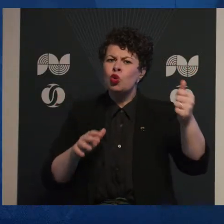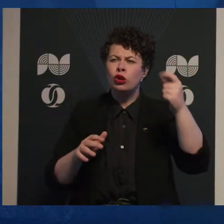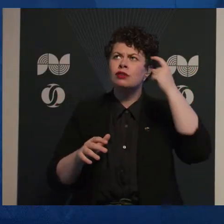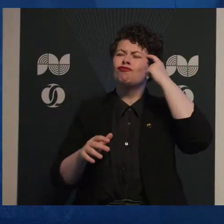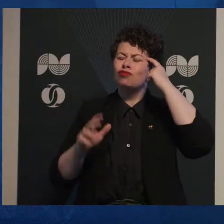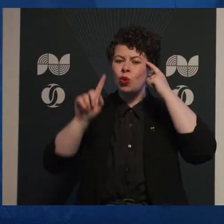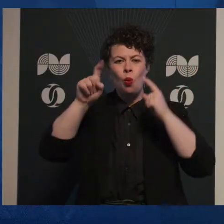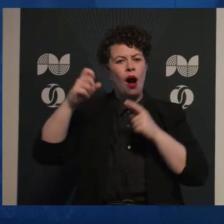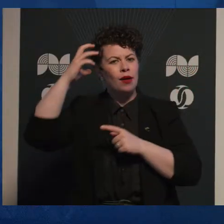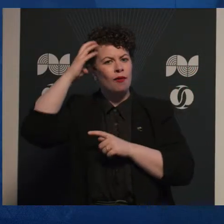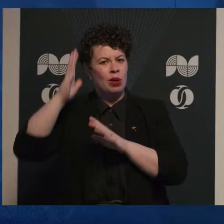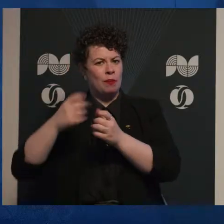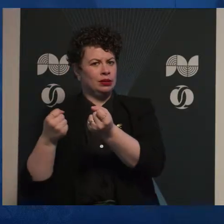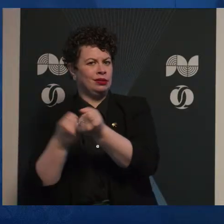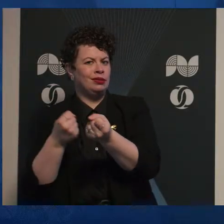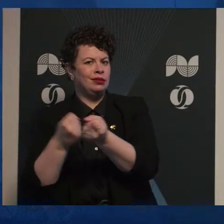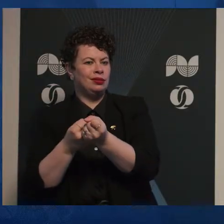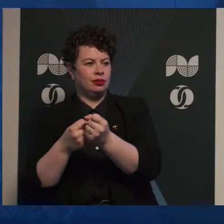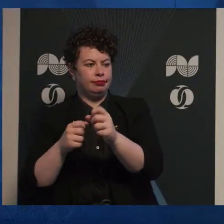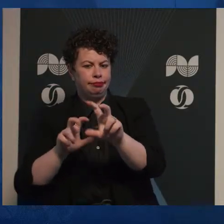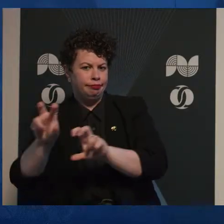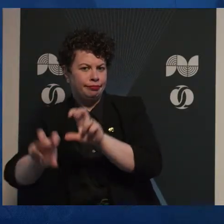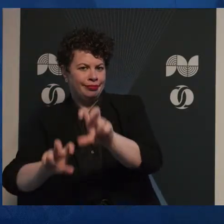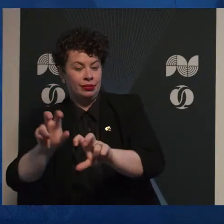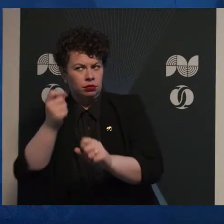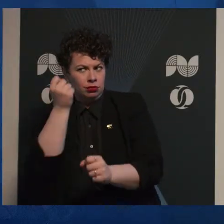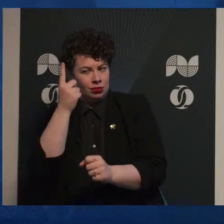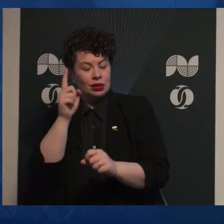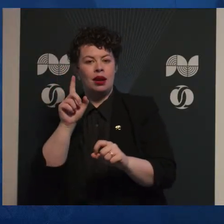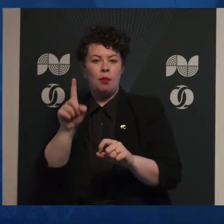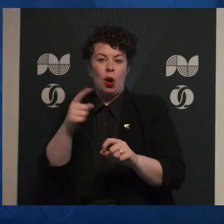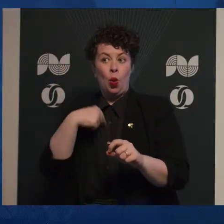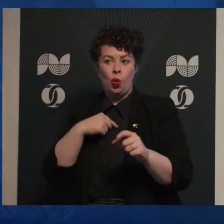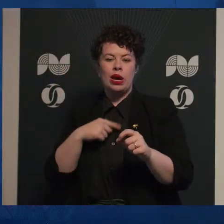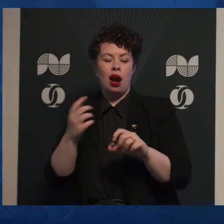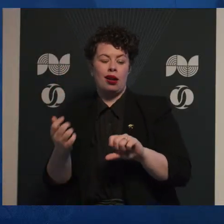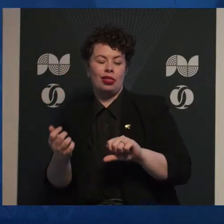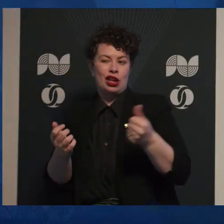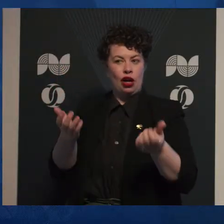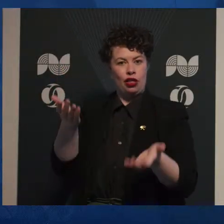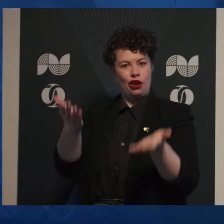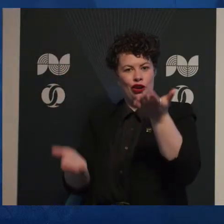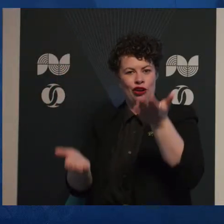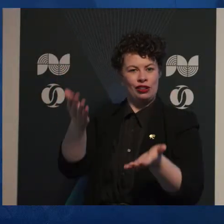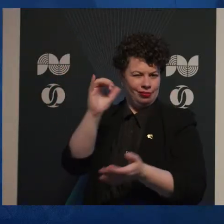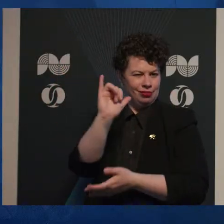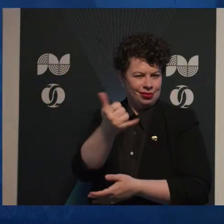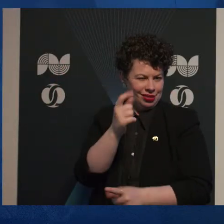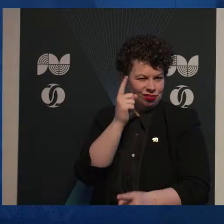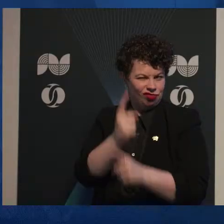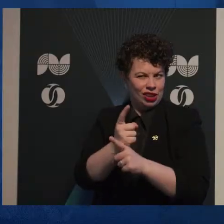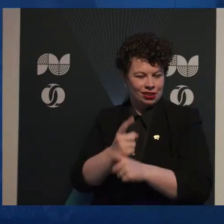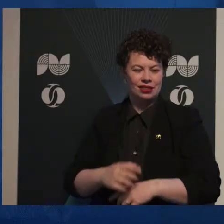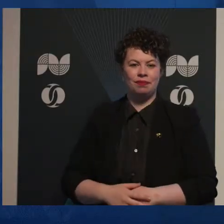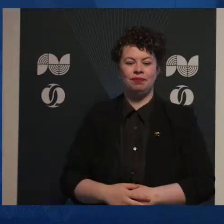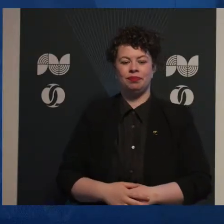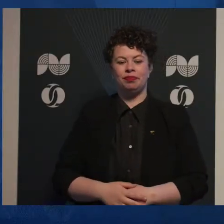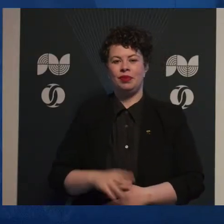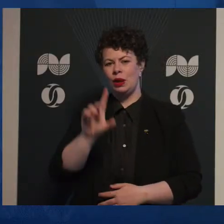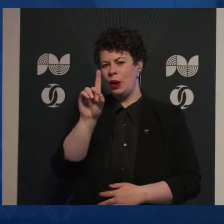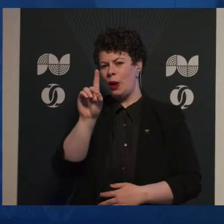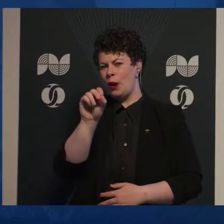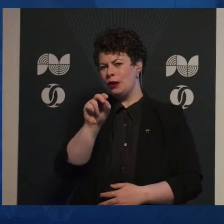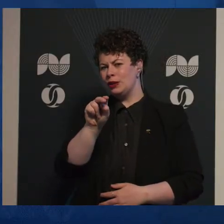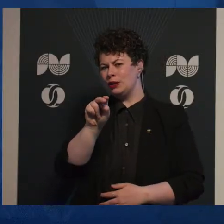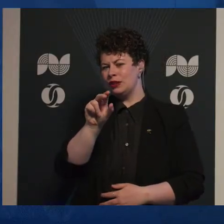rationales for government intervention. So in that sense, it is a bit of a counterweight. Donna, I saw you smiling. I'd like to hear